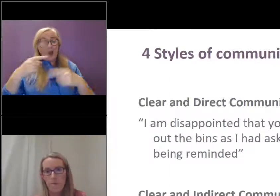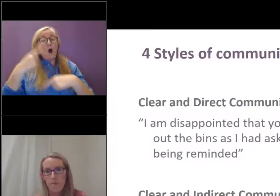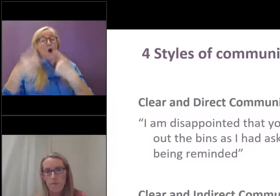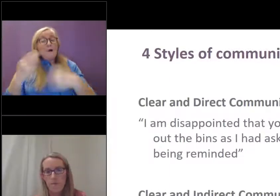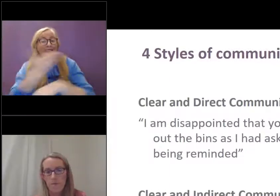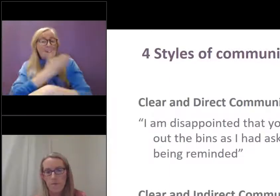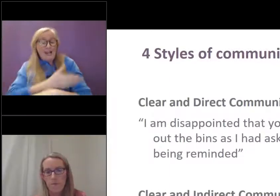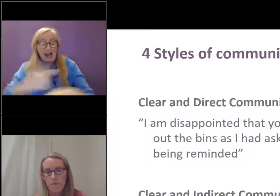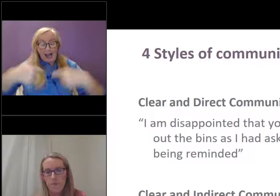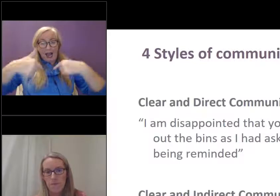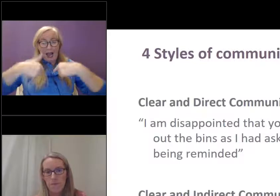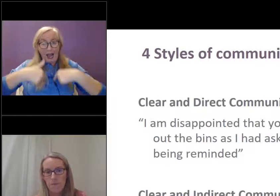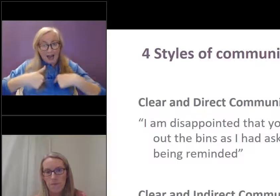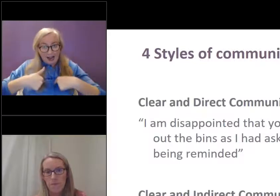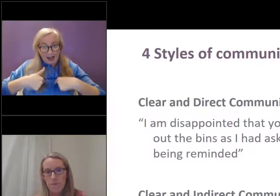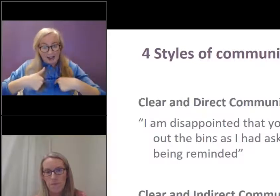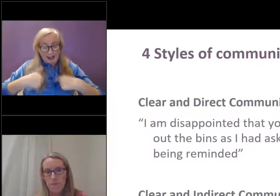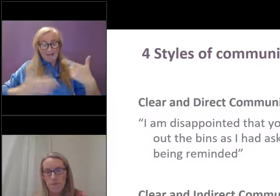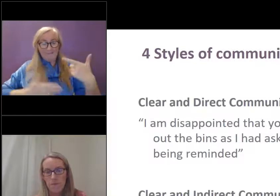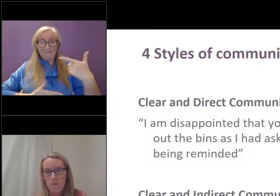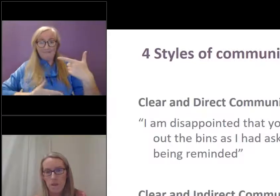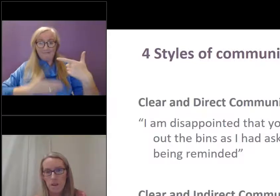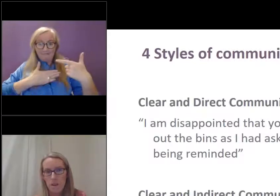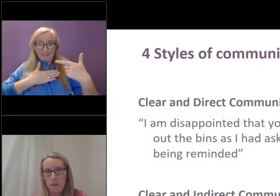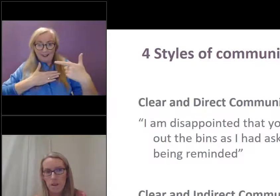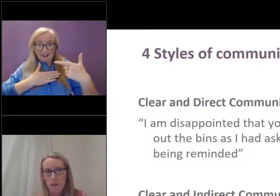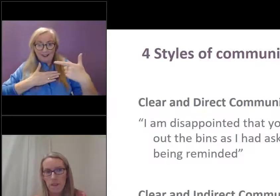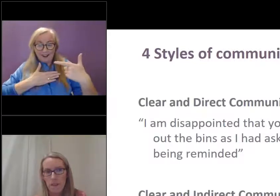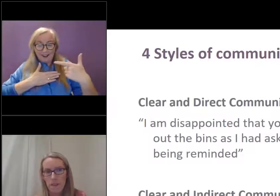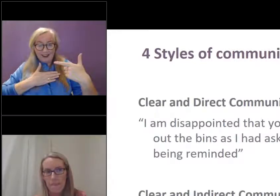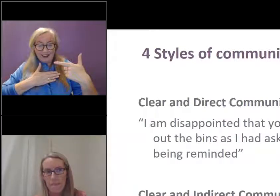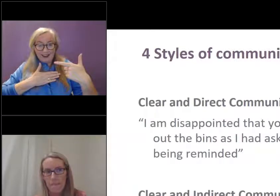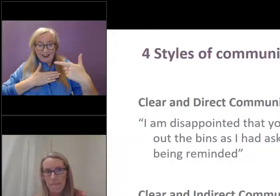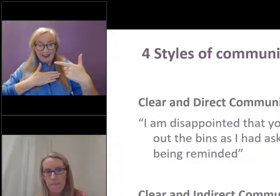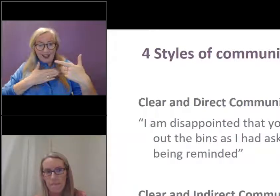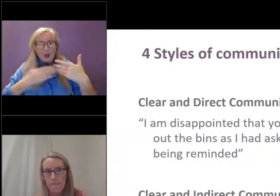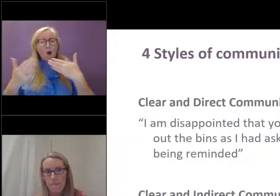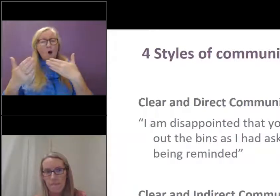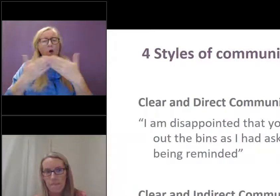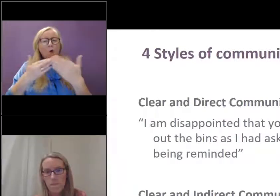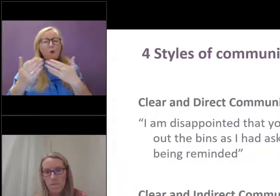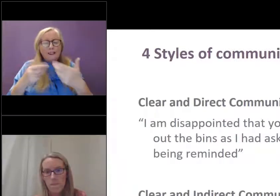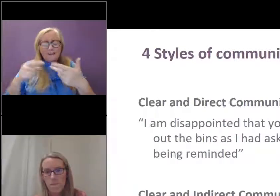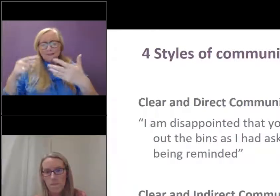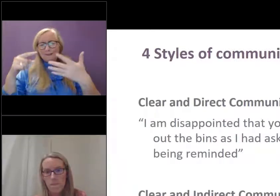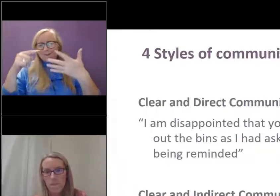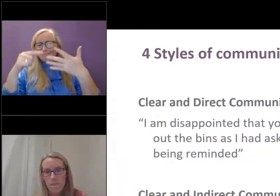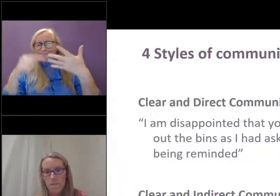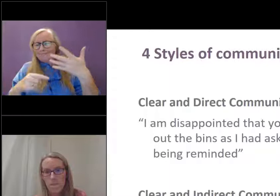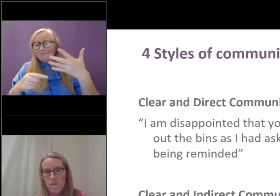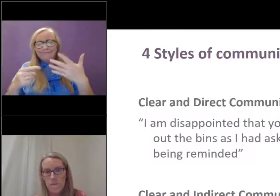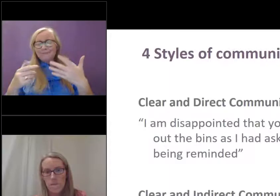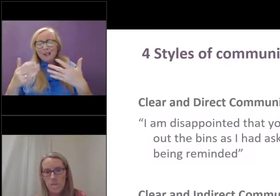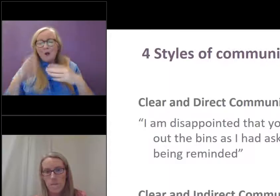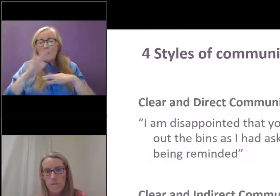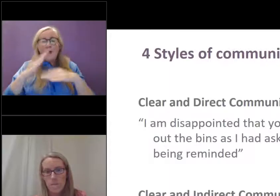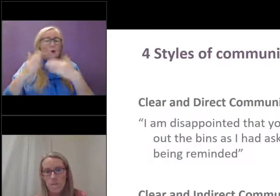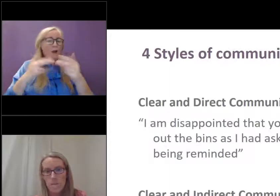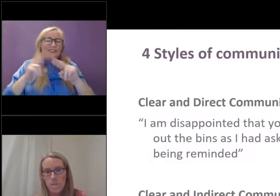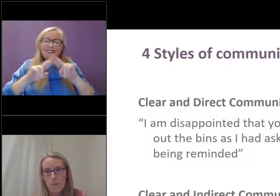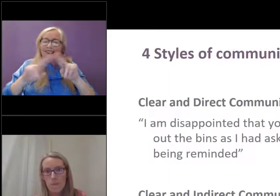your feelings, and state that what is the thing that maybe isn't working and isn't